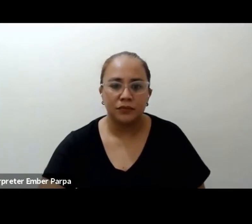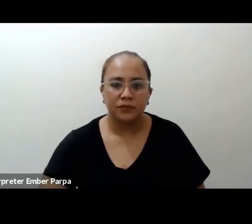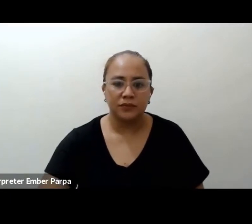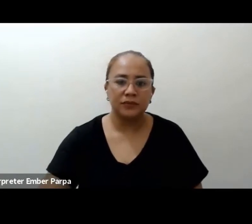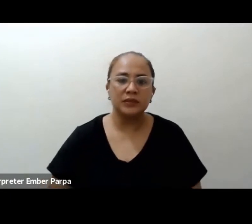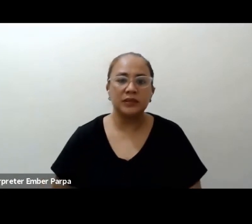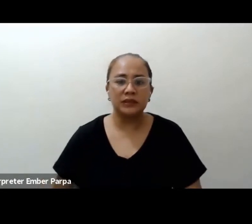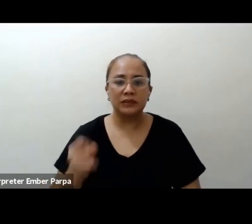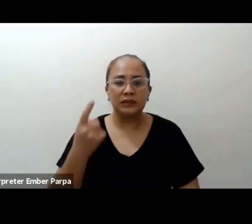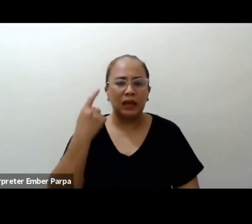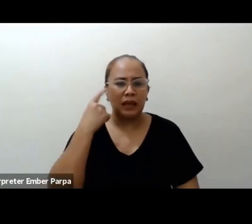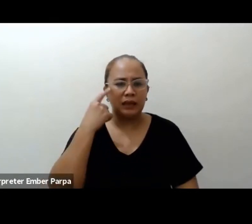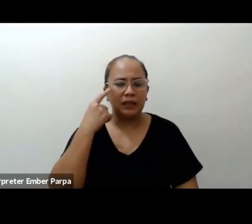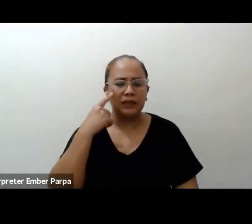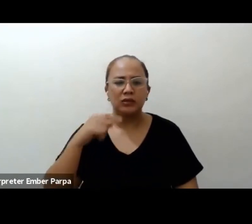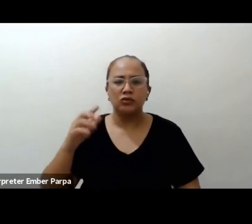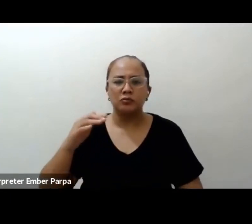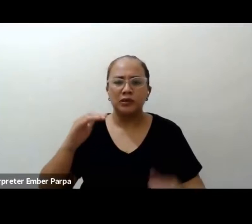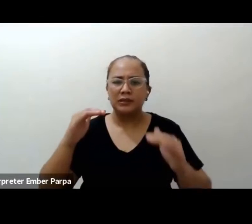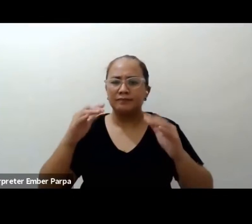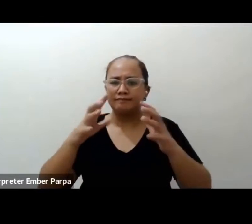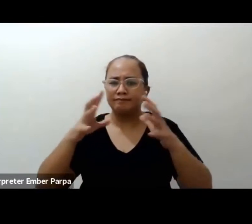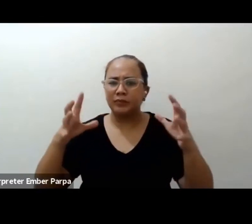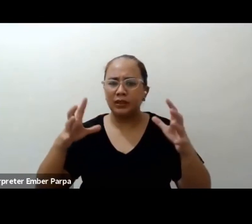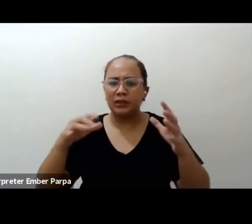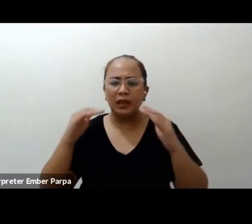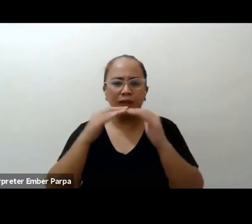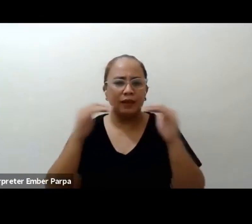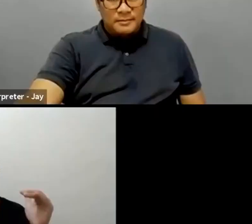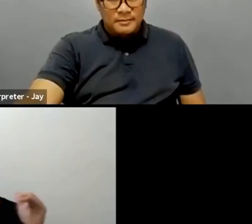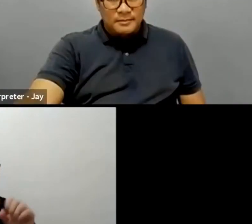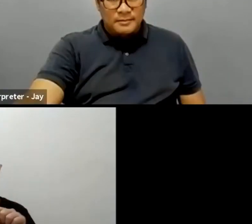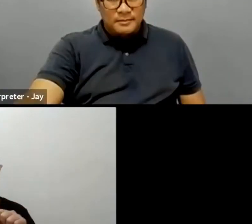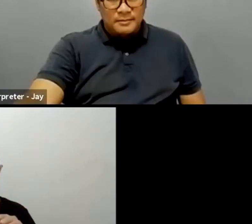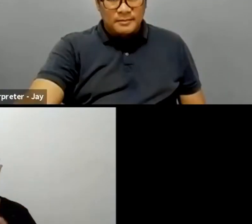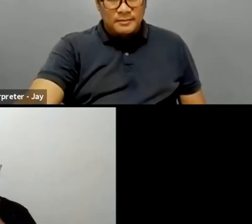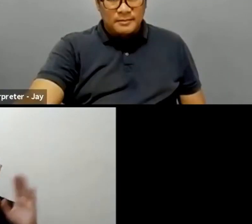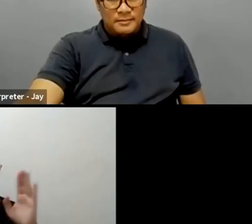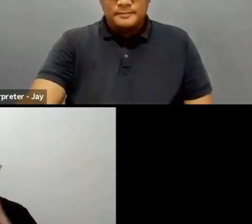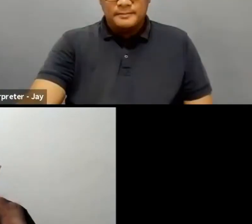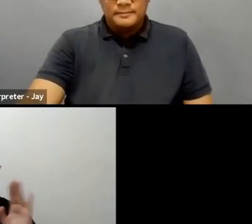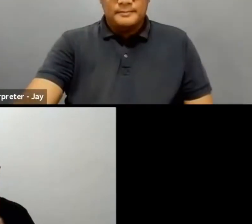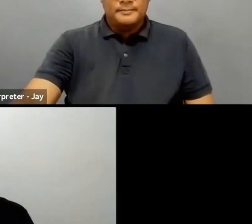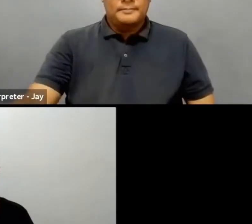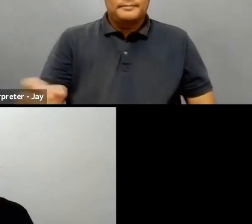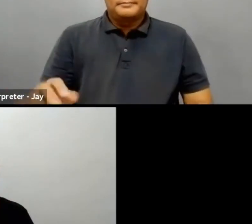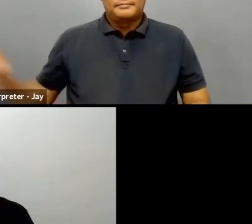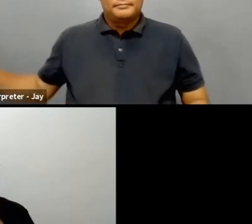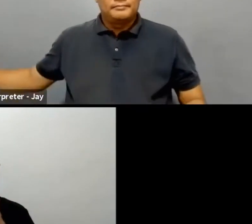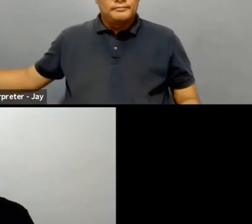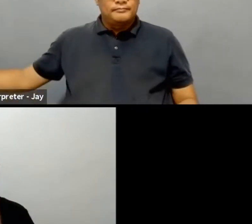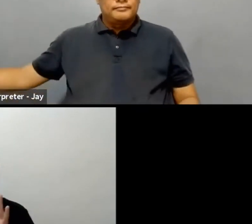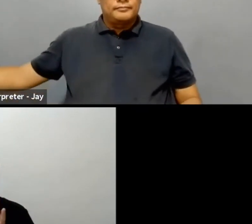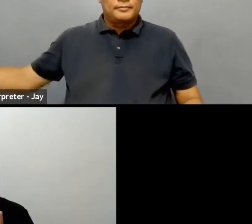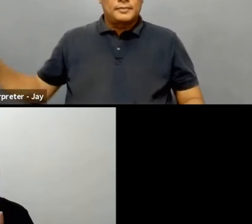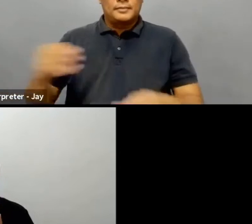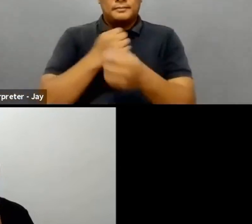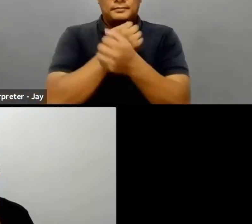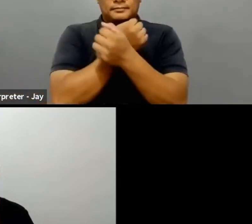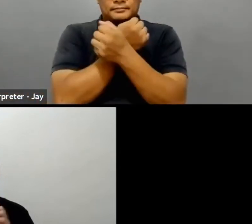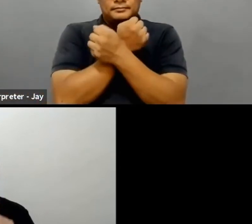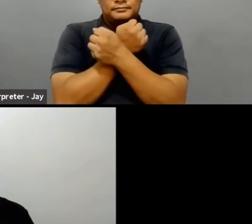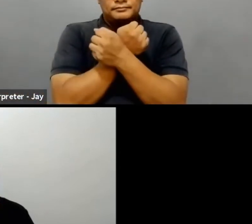ito yung pinaka-macro level kasi na baka ang ugat ng mga problema natin is that our policies are